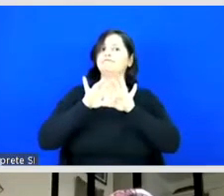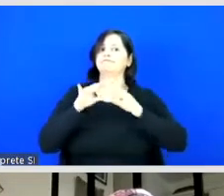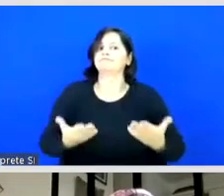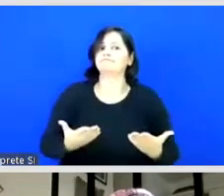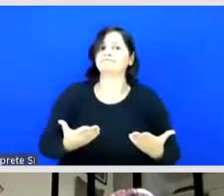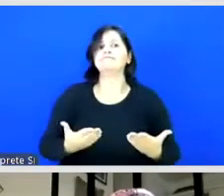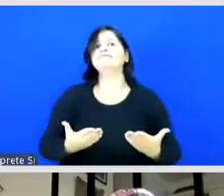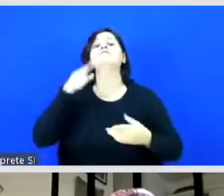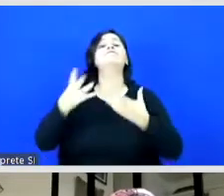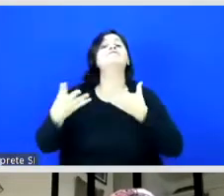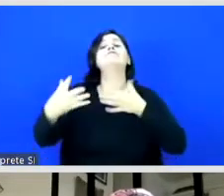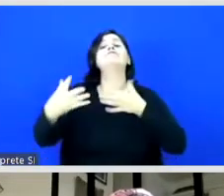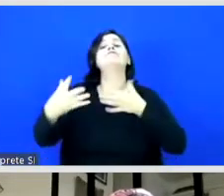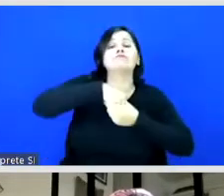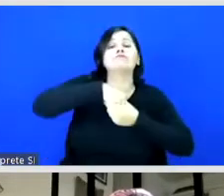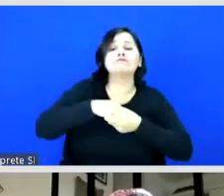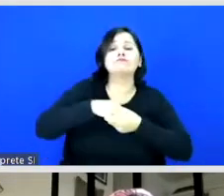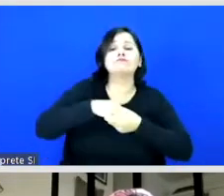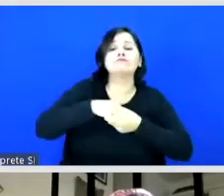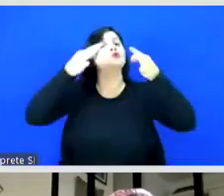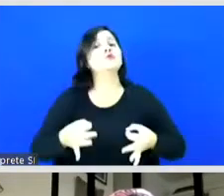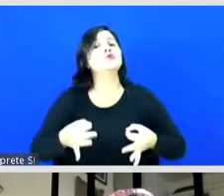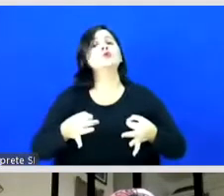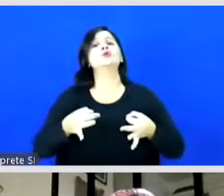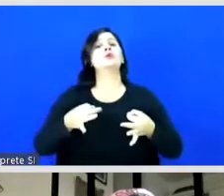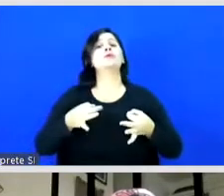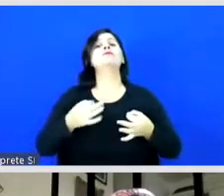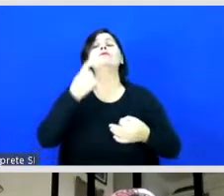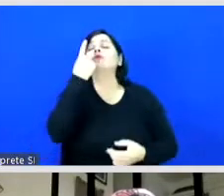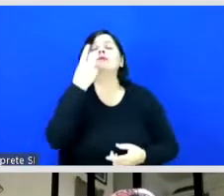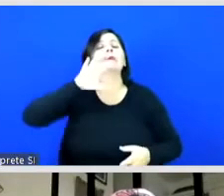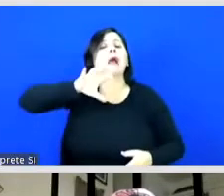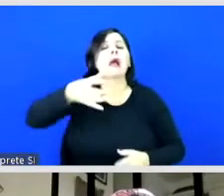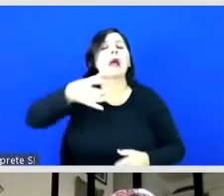poorest communities, the indigenous peoples disproportionately.